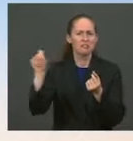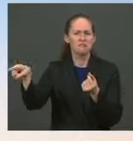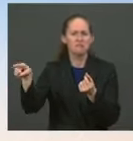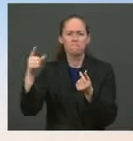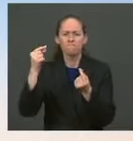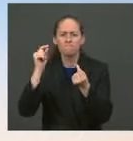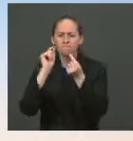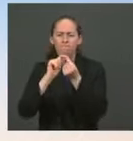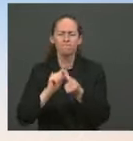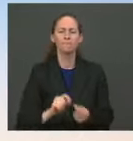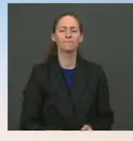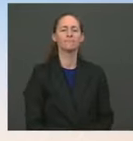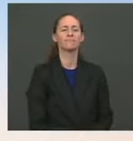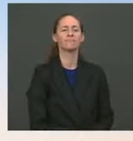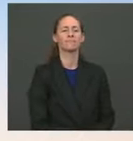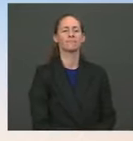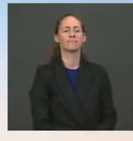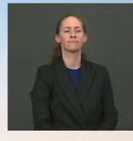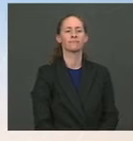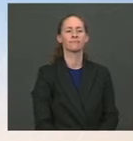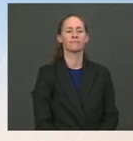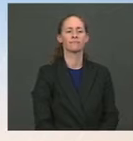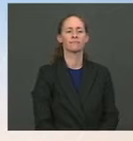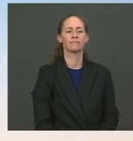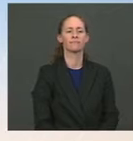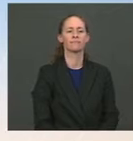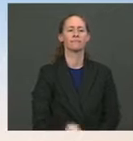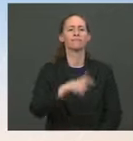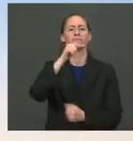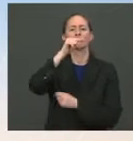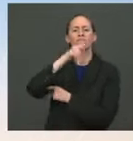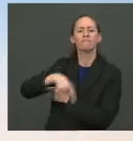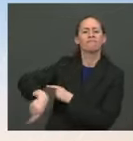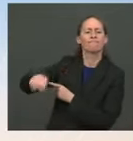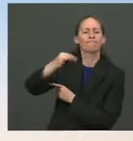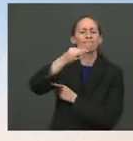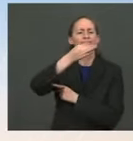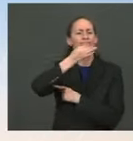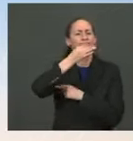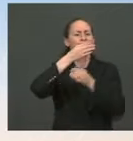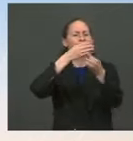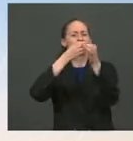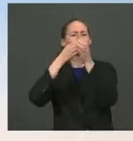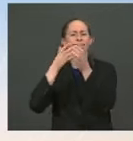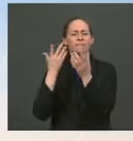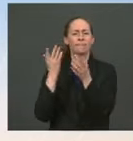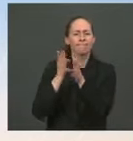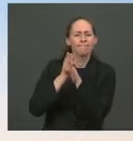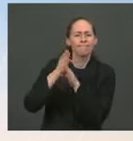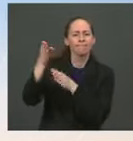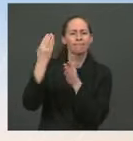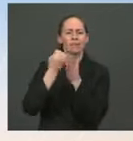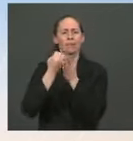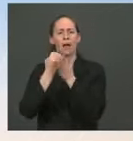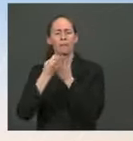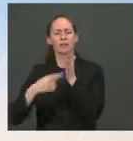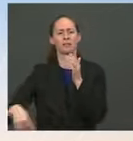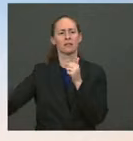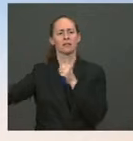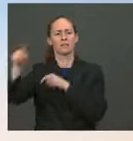there. But as we've heard from experts, whether it is an economist expert or the 17 Nobel